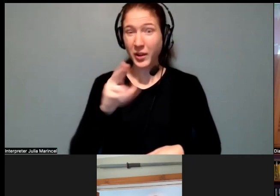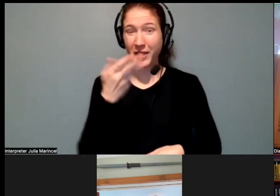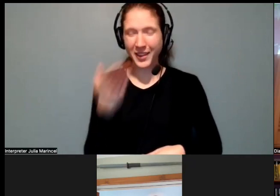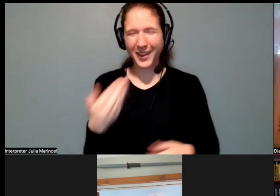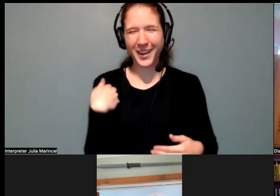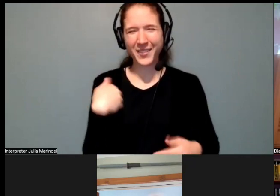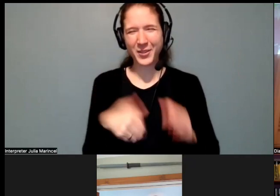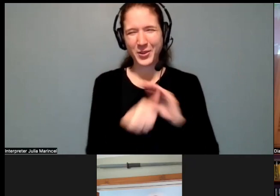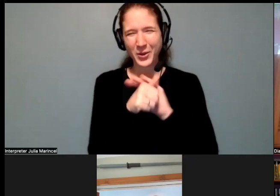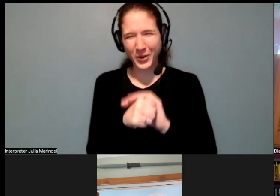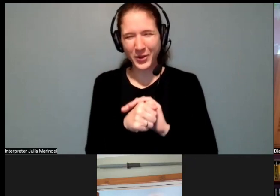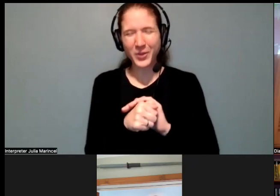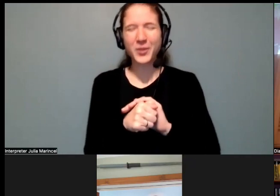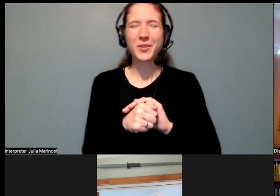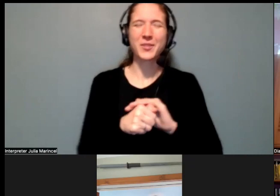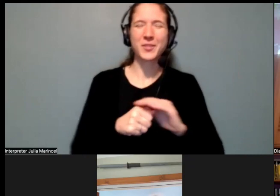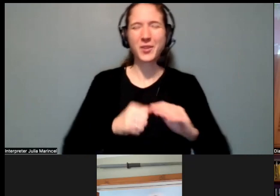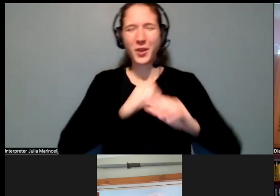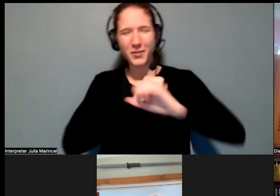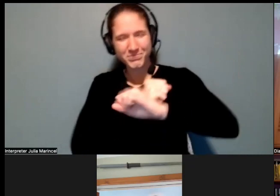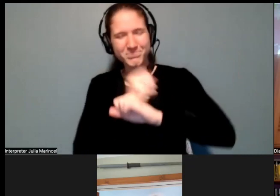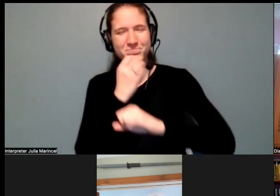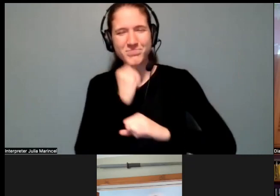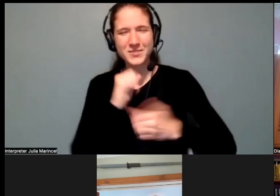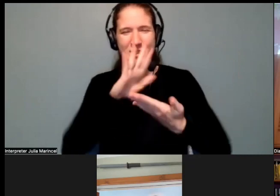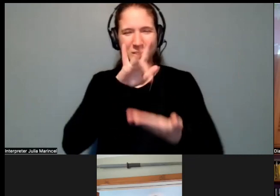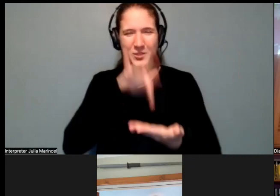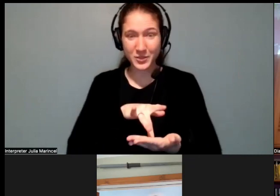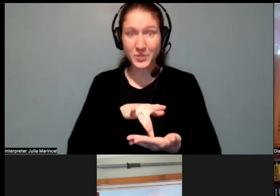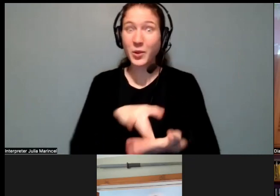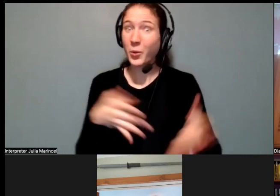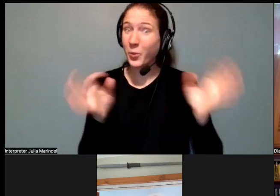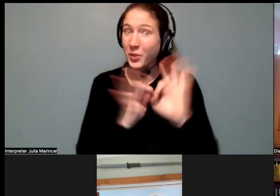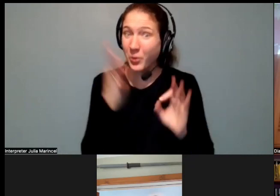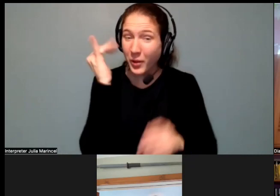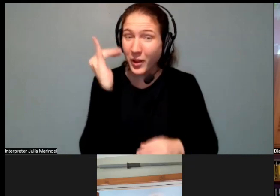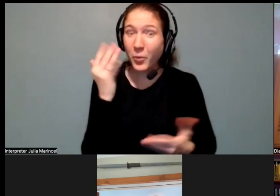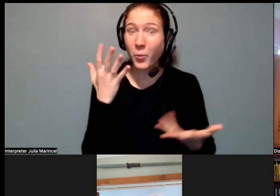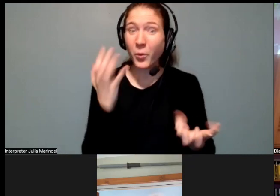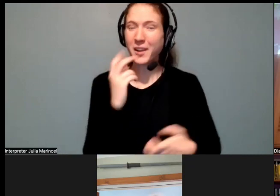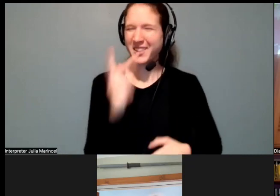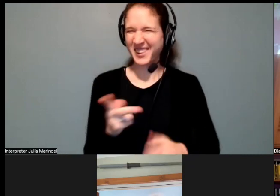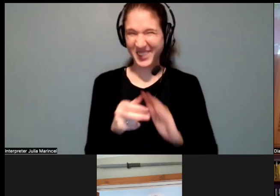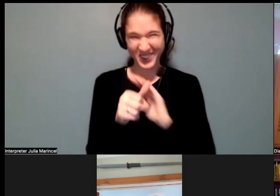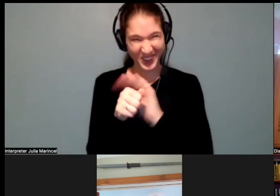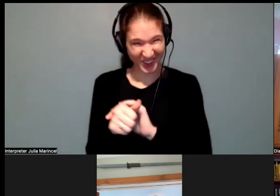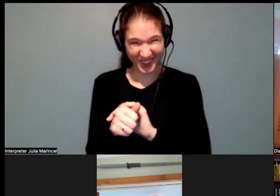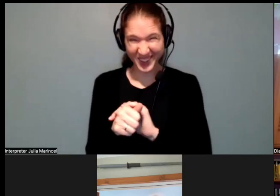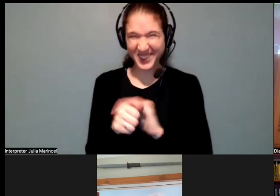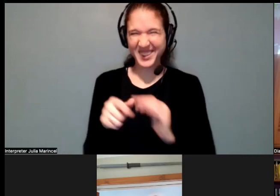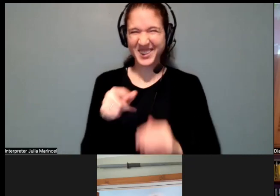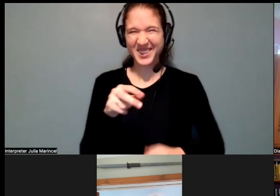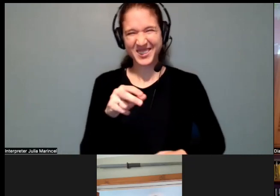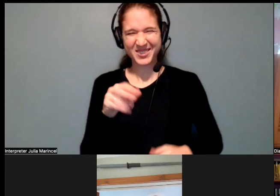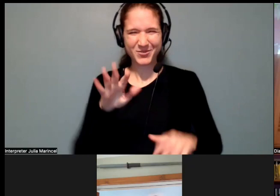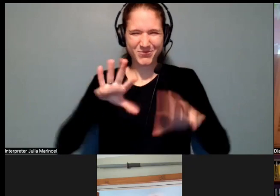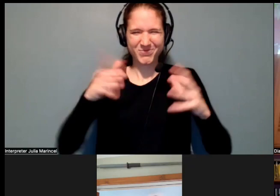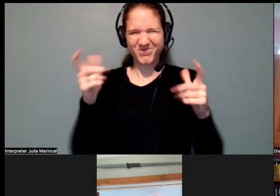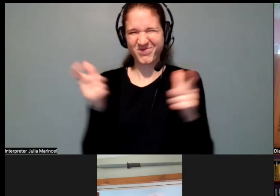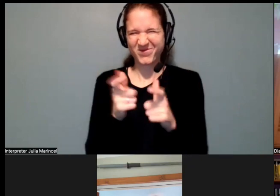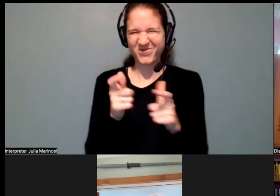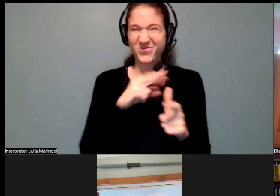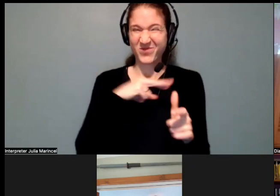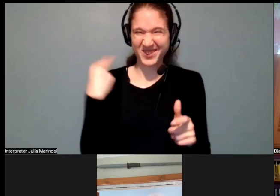worth it for the chance to see an endangered tortoise in person, and you can tell from the paintings.